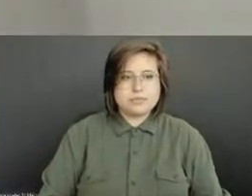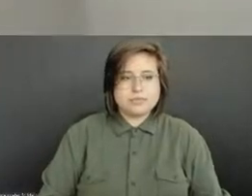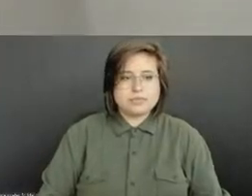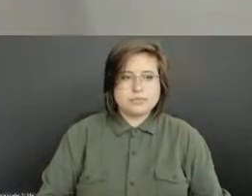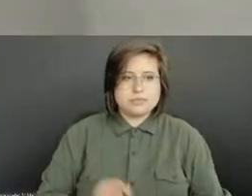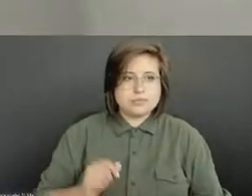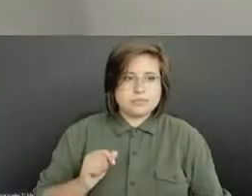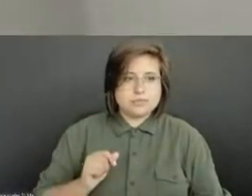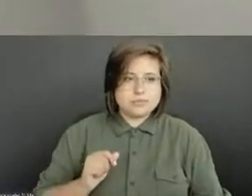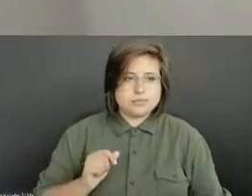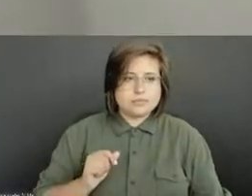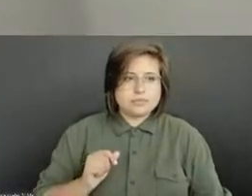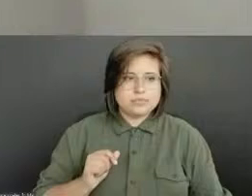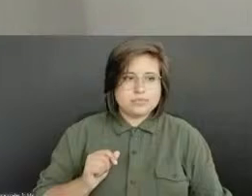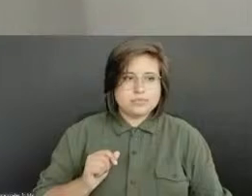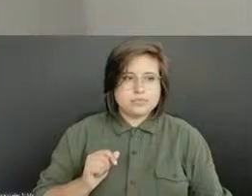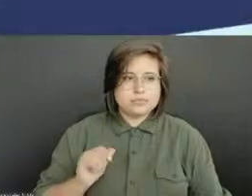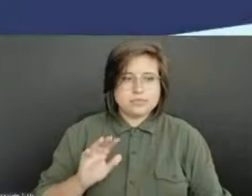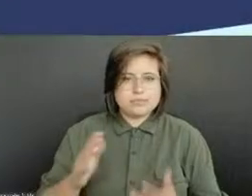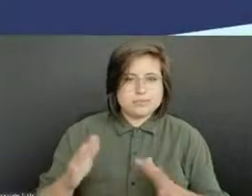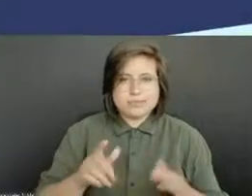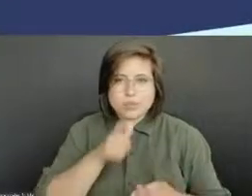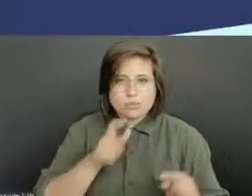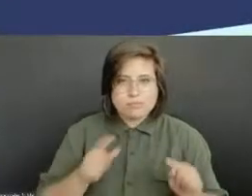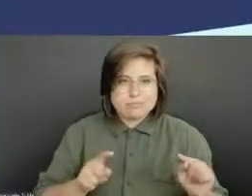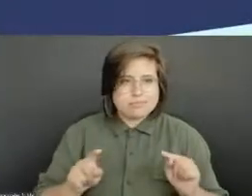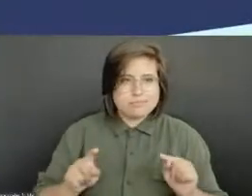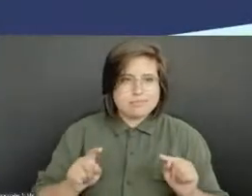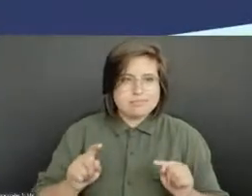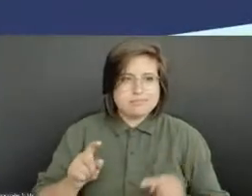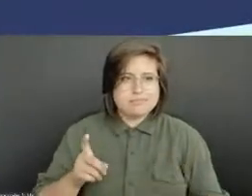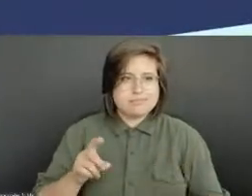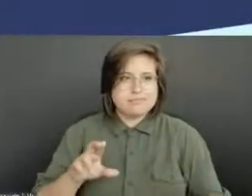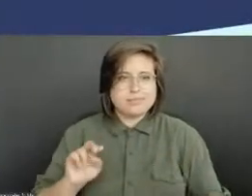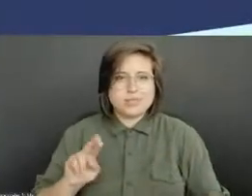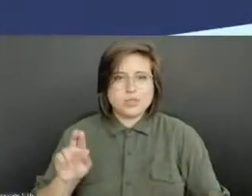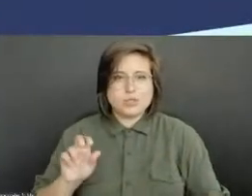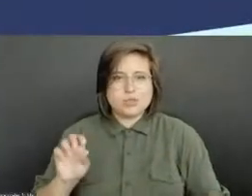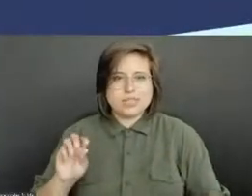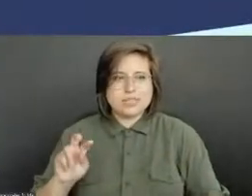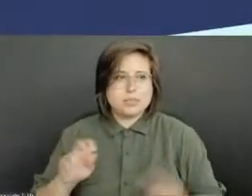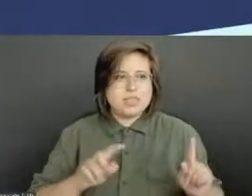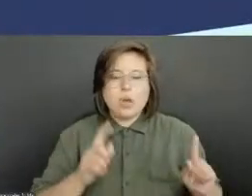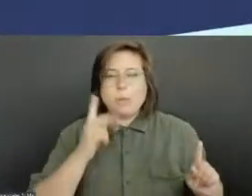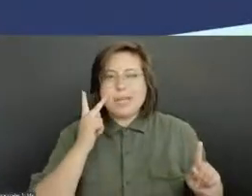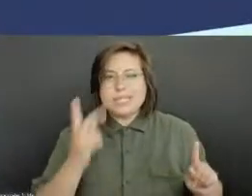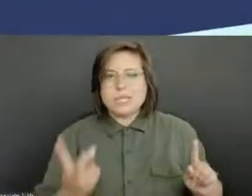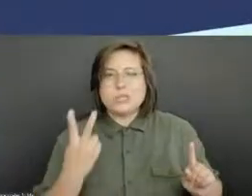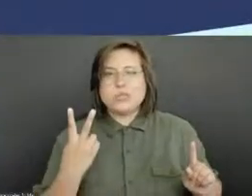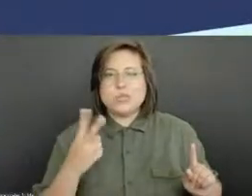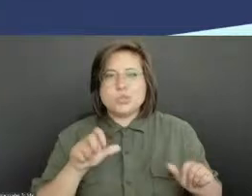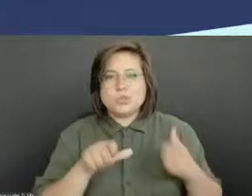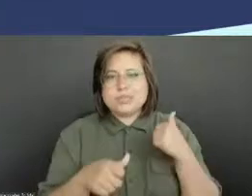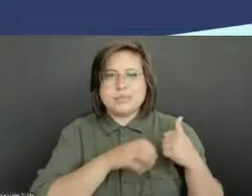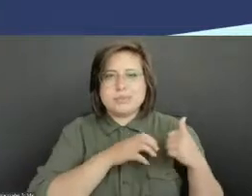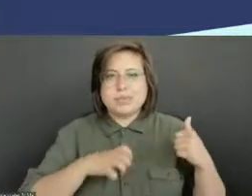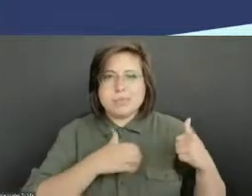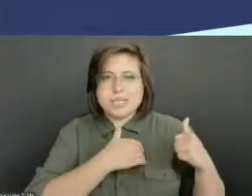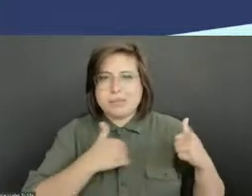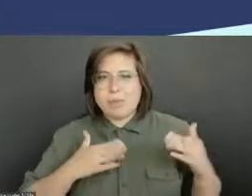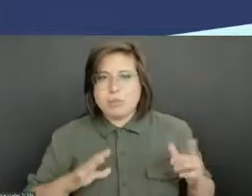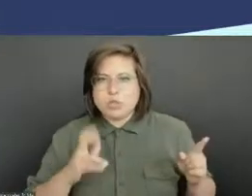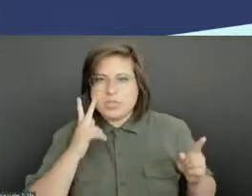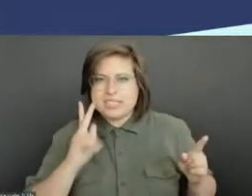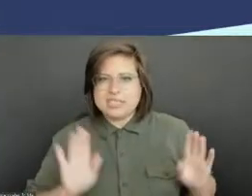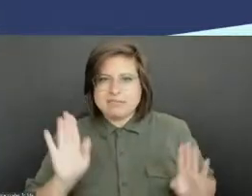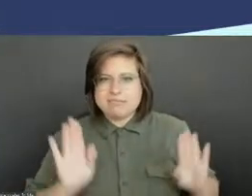Yes. Go. Oh, no, I was just going to say, Chair, you and I believe you have two subcommittee members. I don't know if you can see them in queue.